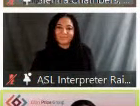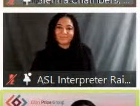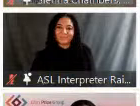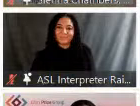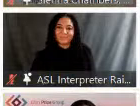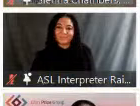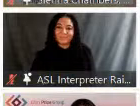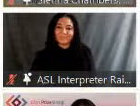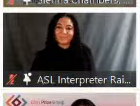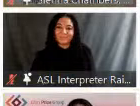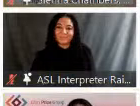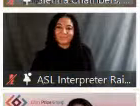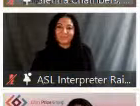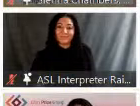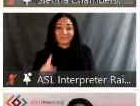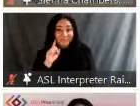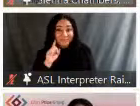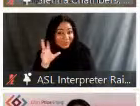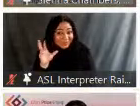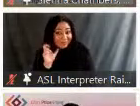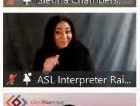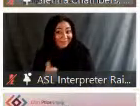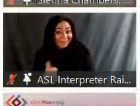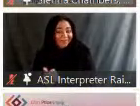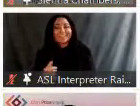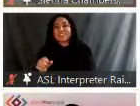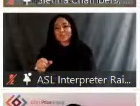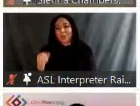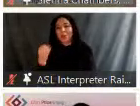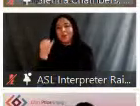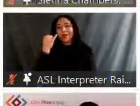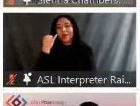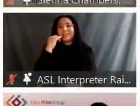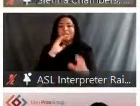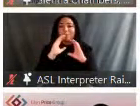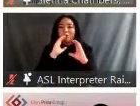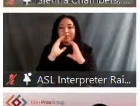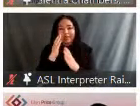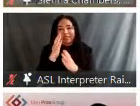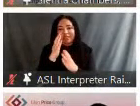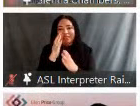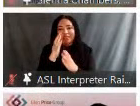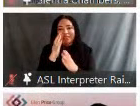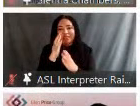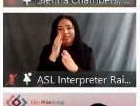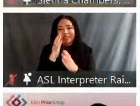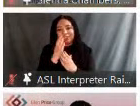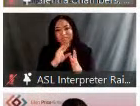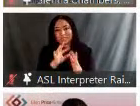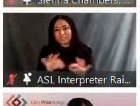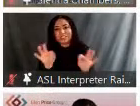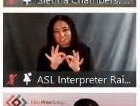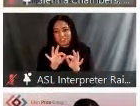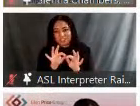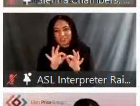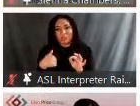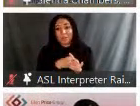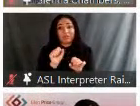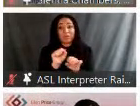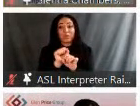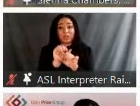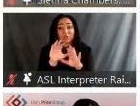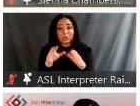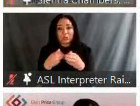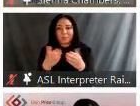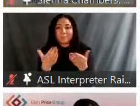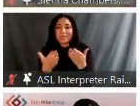Can you hear me now? Yeah. The communication piece, I think, is so critical, and it's actually somewhere where we as a working group might be able to